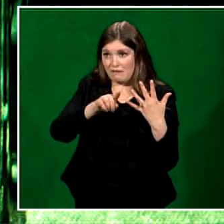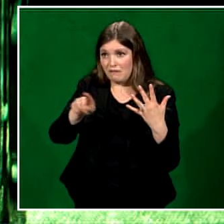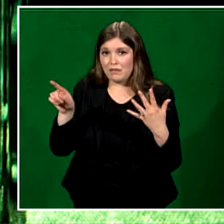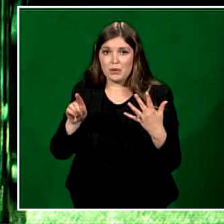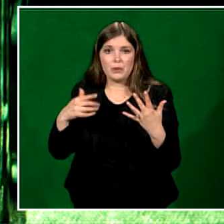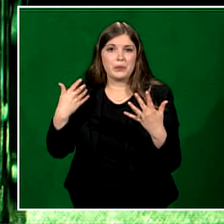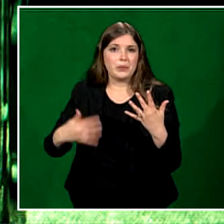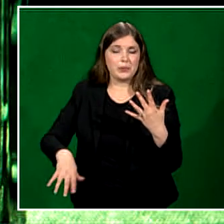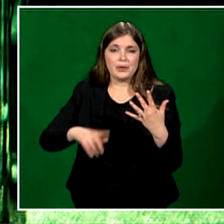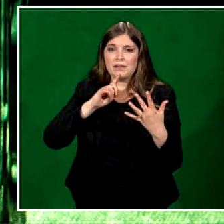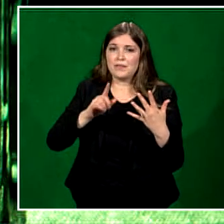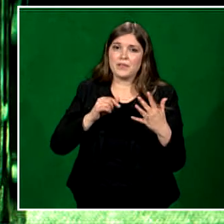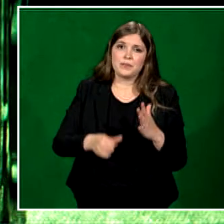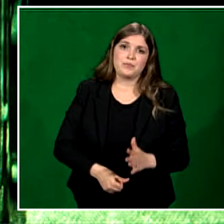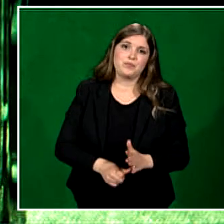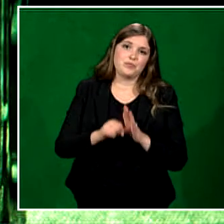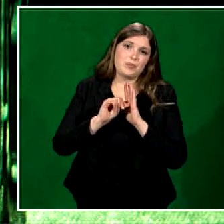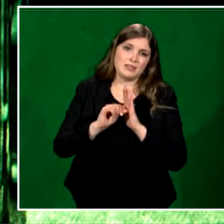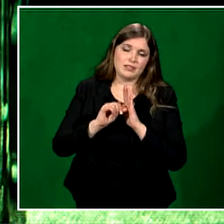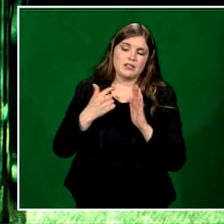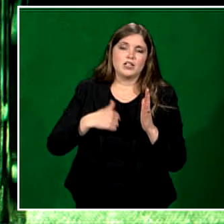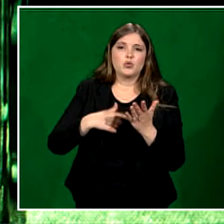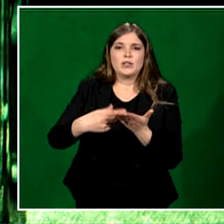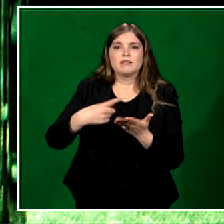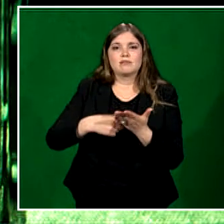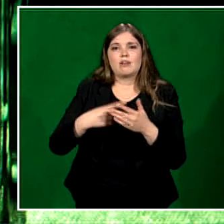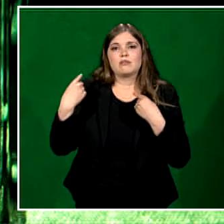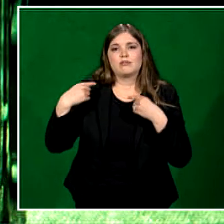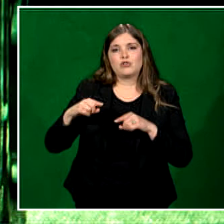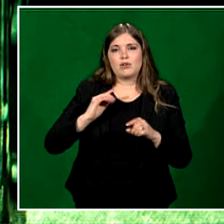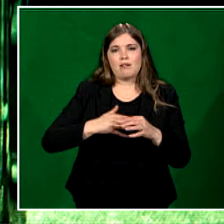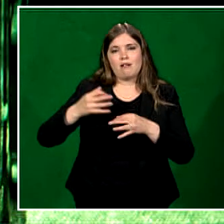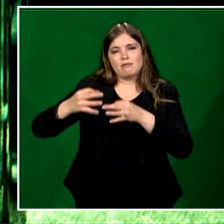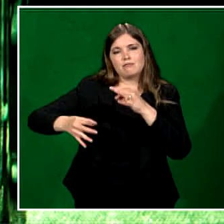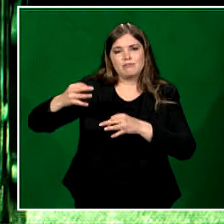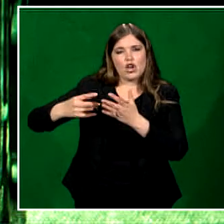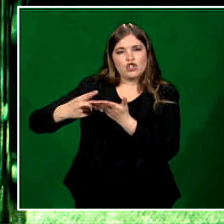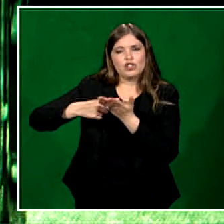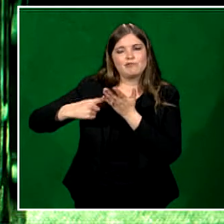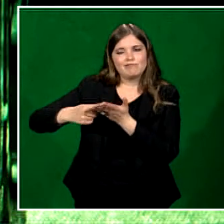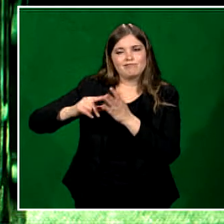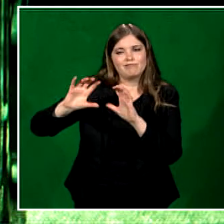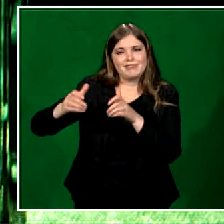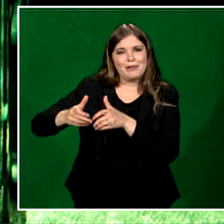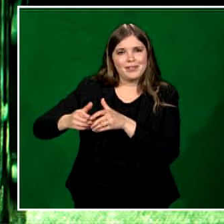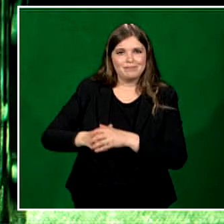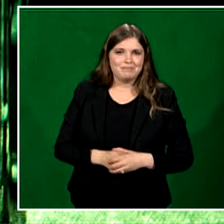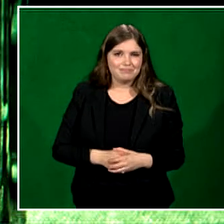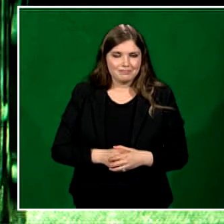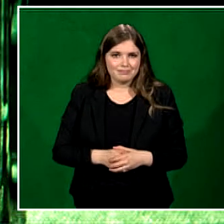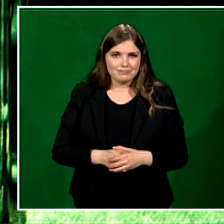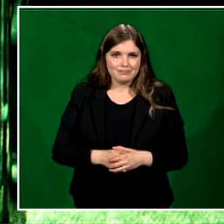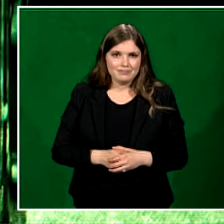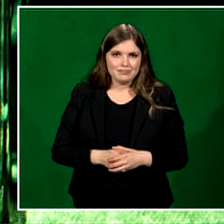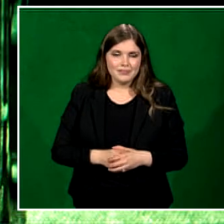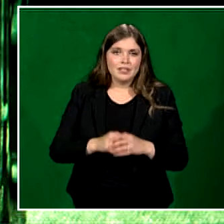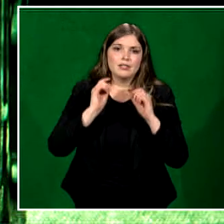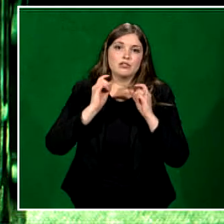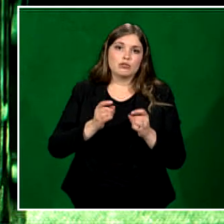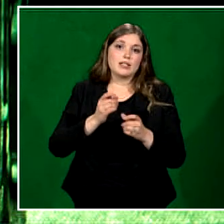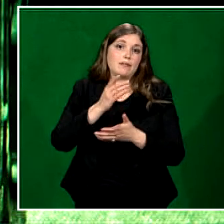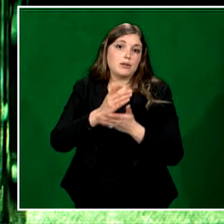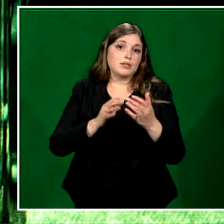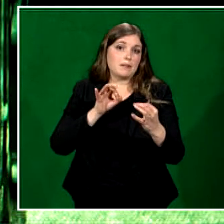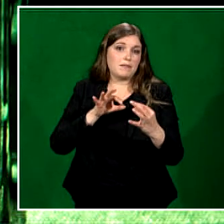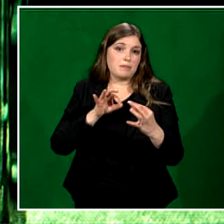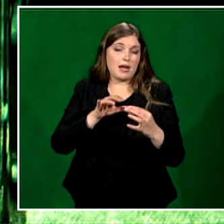were really impressive. And we talked about that in the judging, in our little judging area. So to give you some feedback,